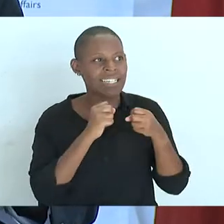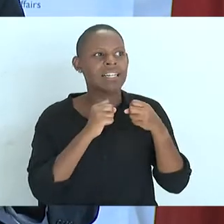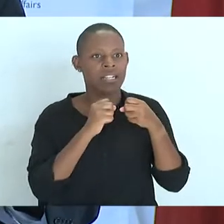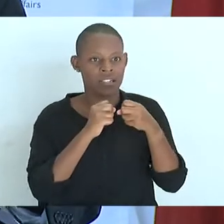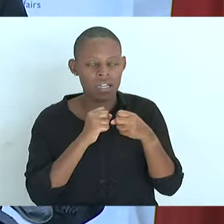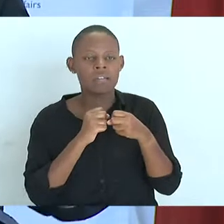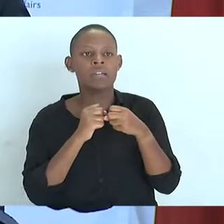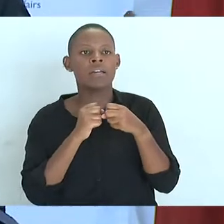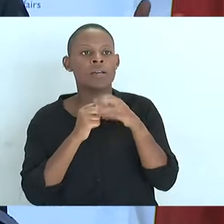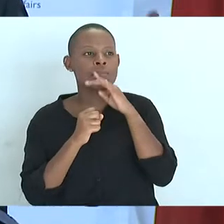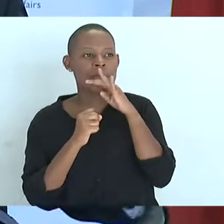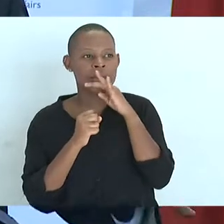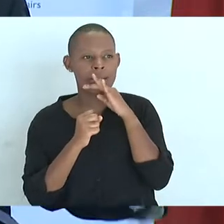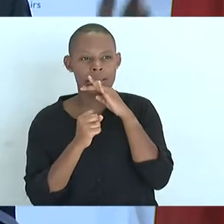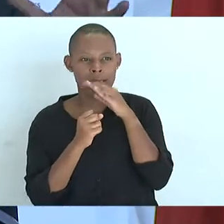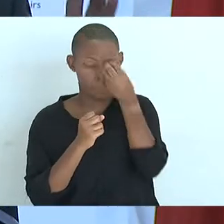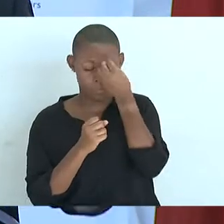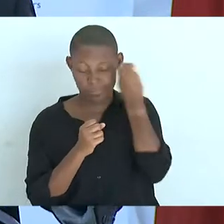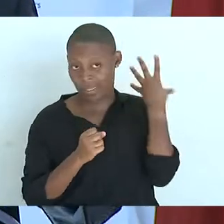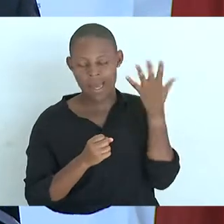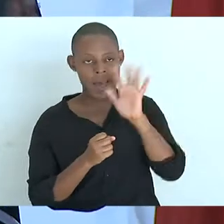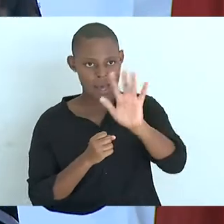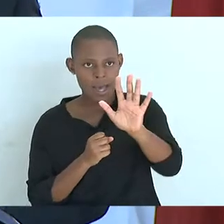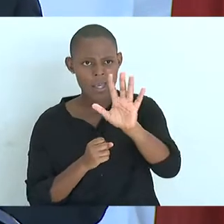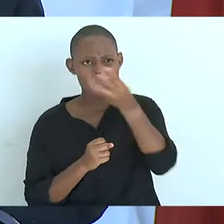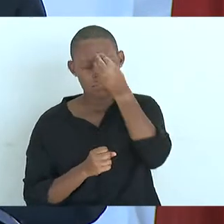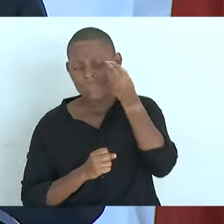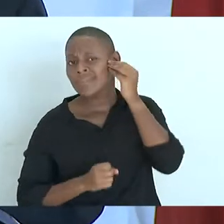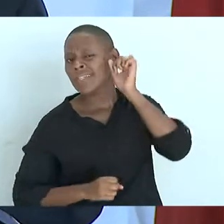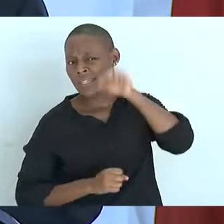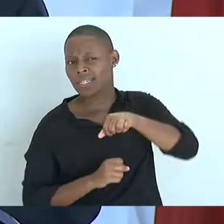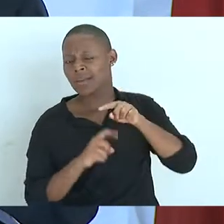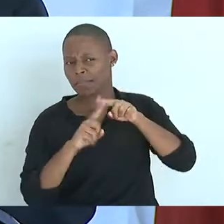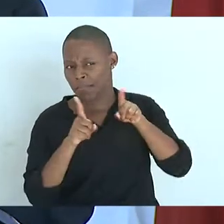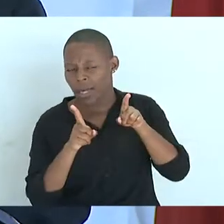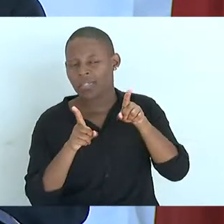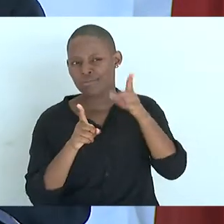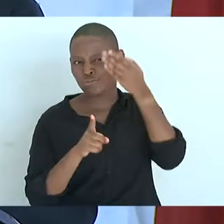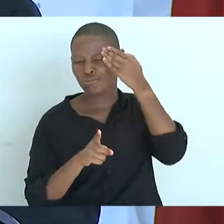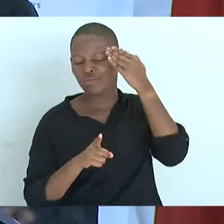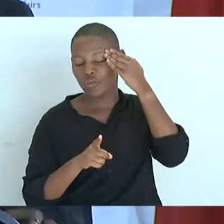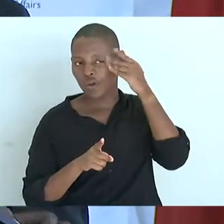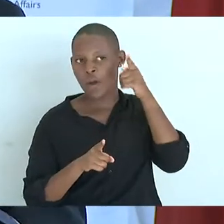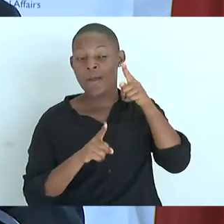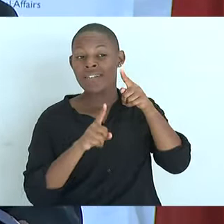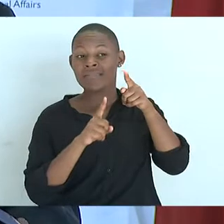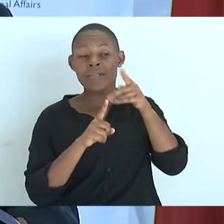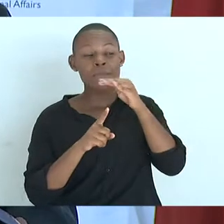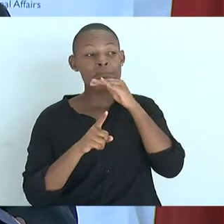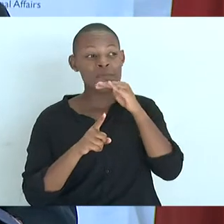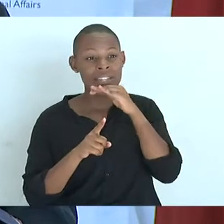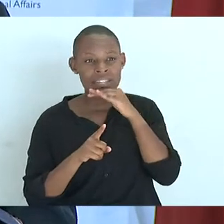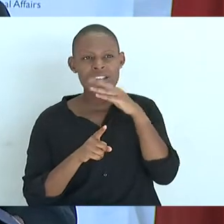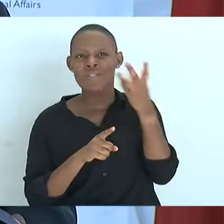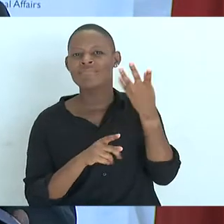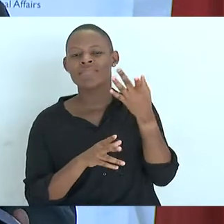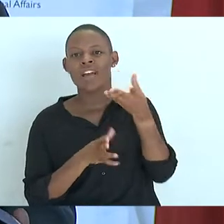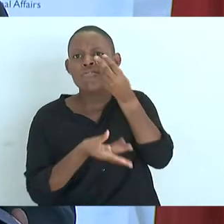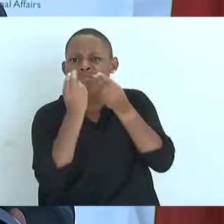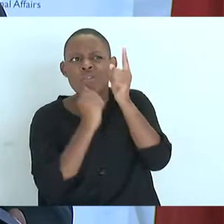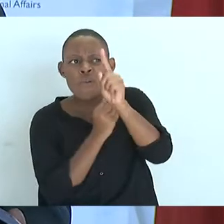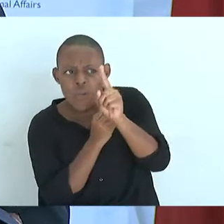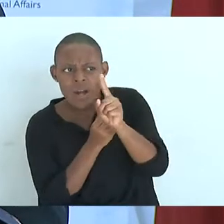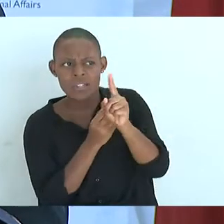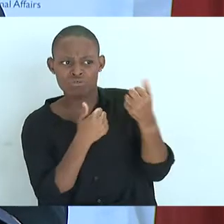carpet. We're putting it behind us because we've learned the lessons from what has happened. And one of the